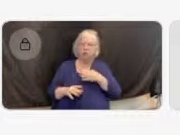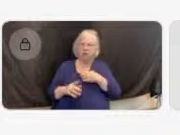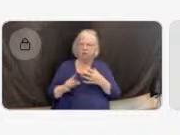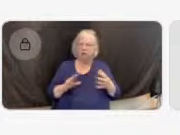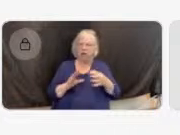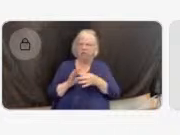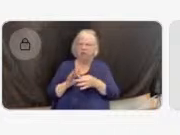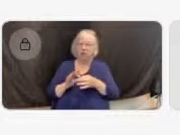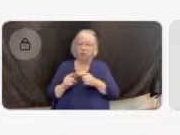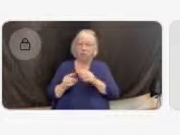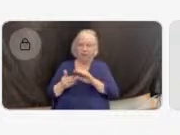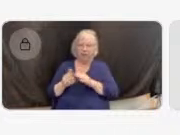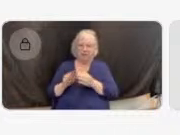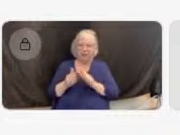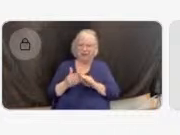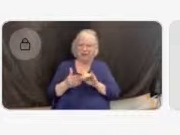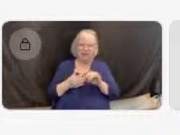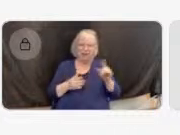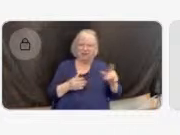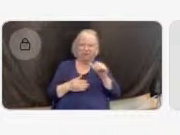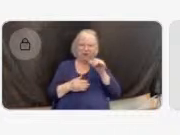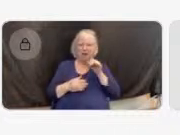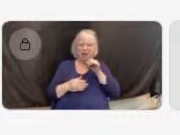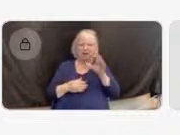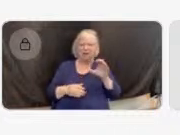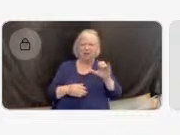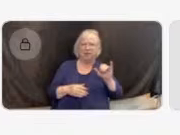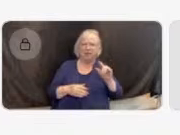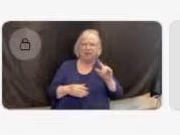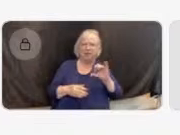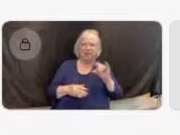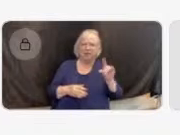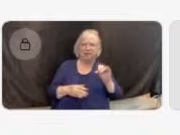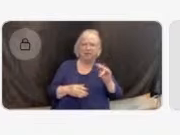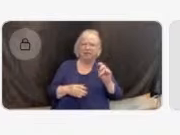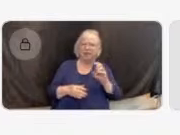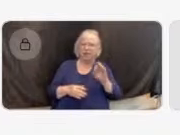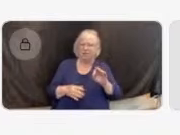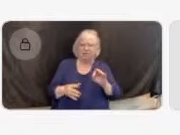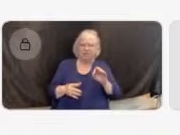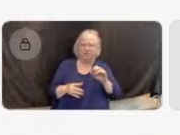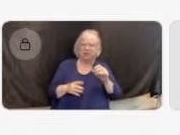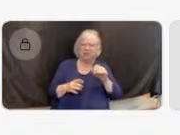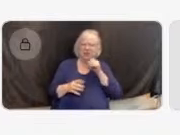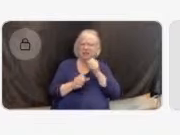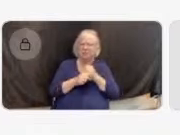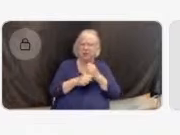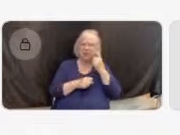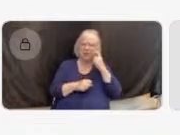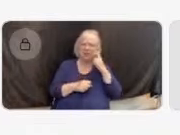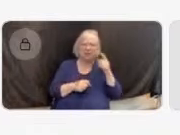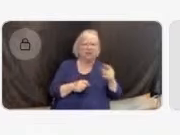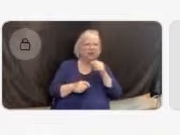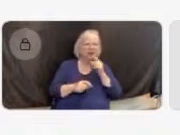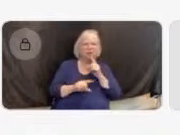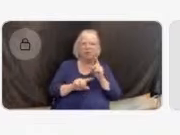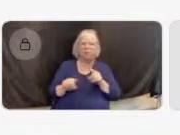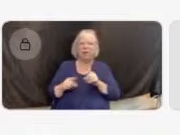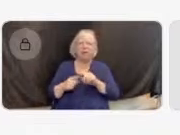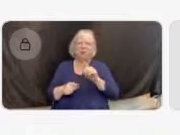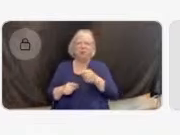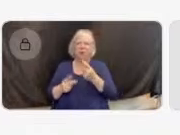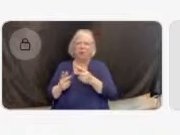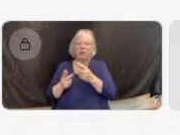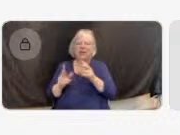city that they're not citizens of, it doesn't make any sense. They're not responding to the only issue that's before this